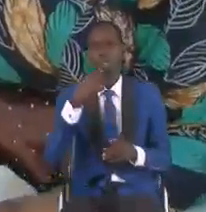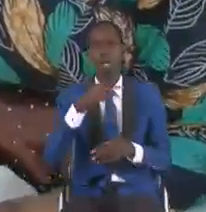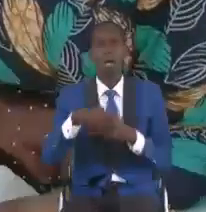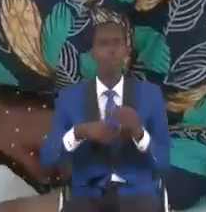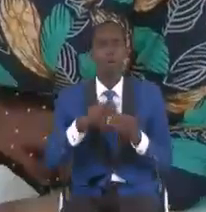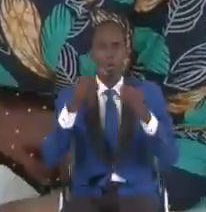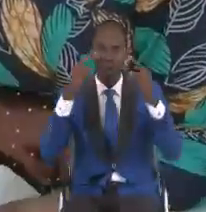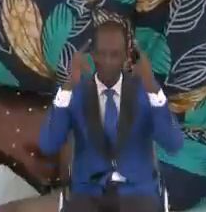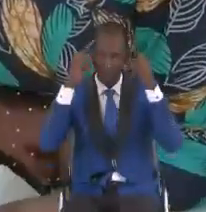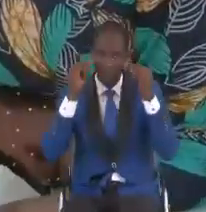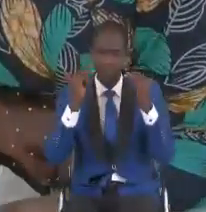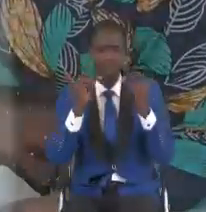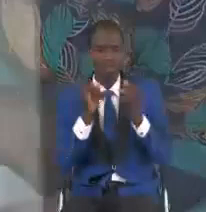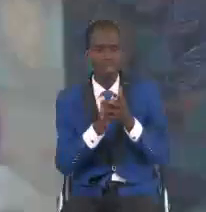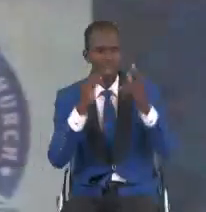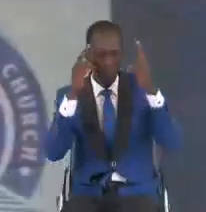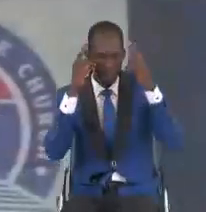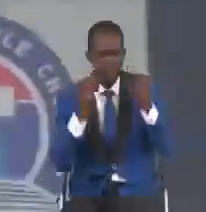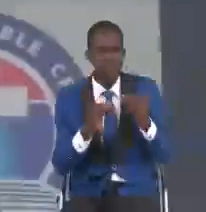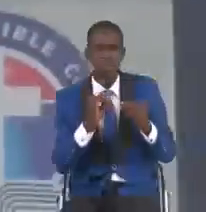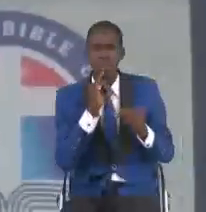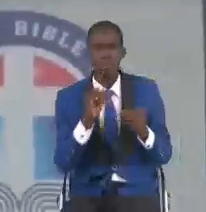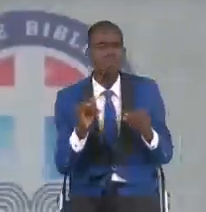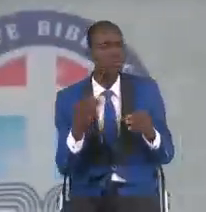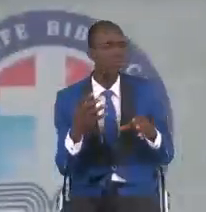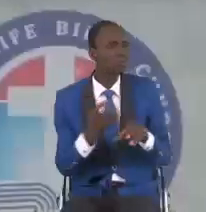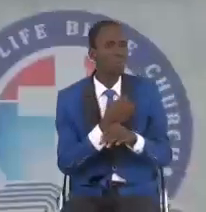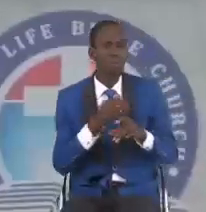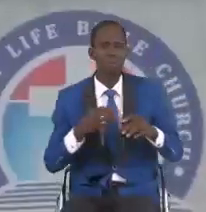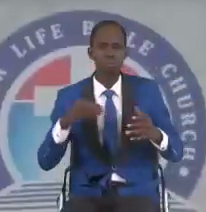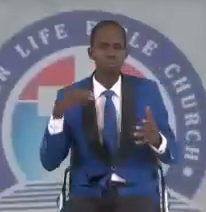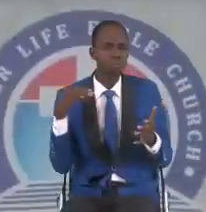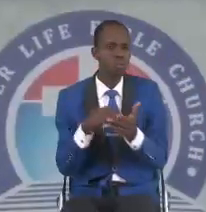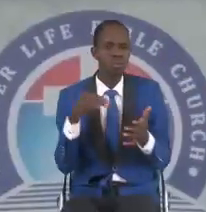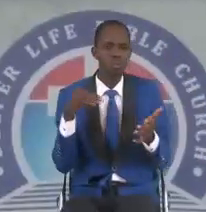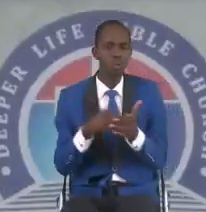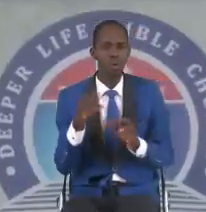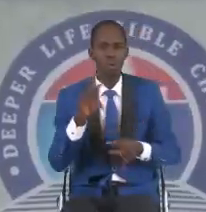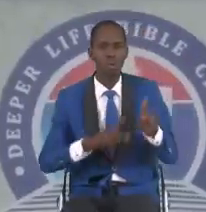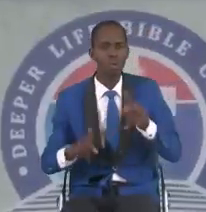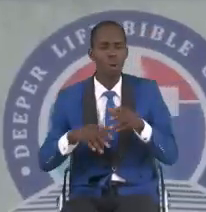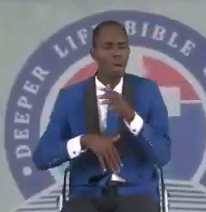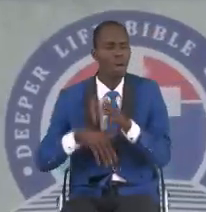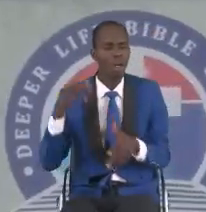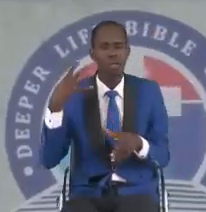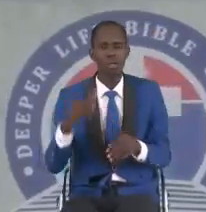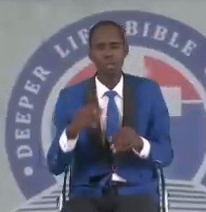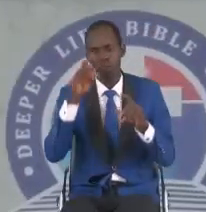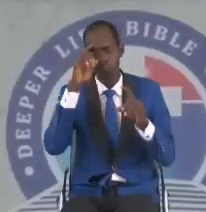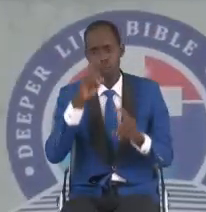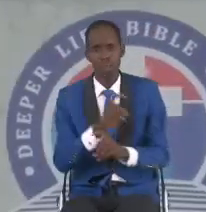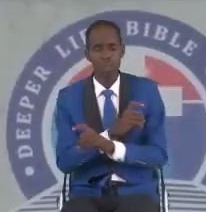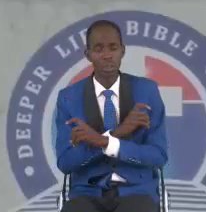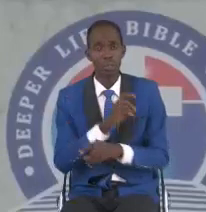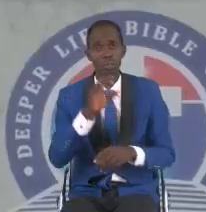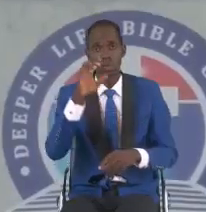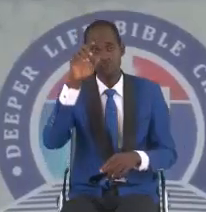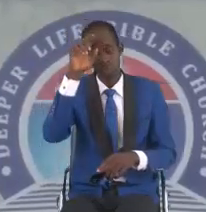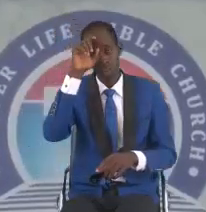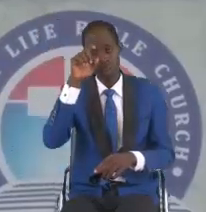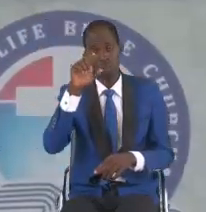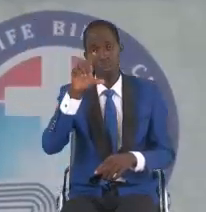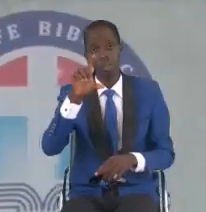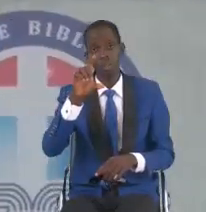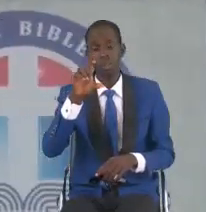know, that man, he took millions of people out of Egypt and he led them to the land of Canaan. That's true. But